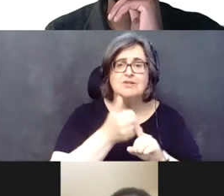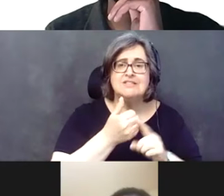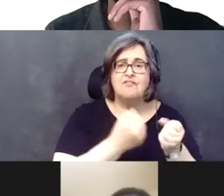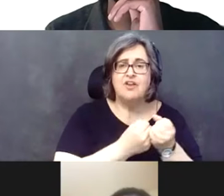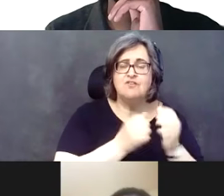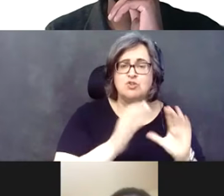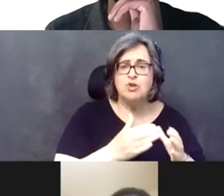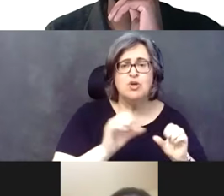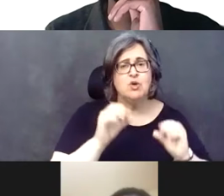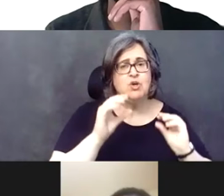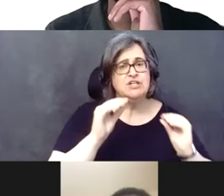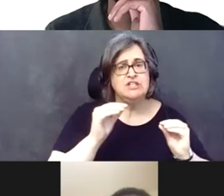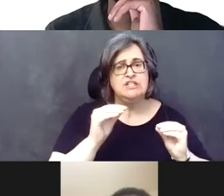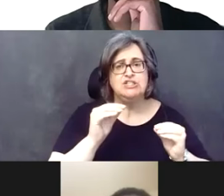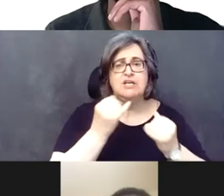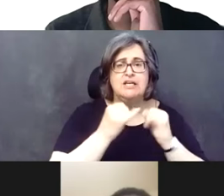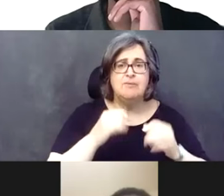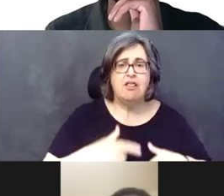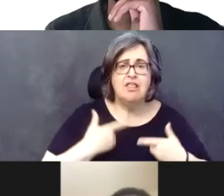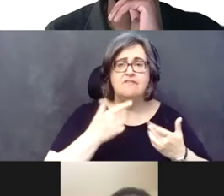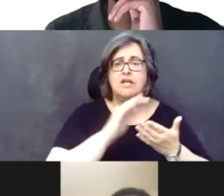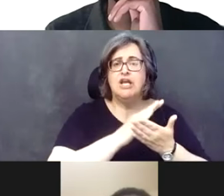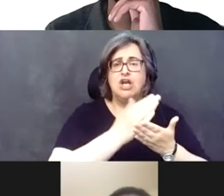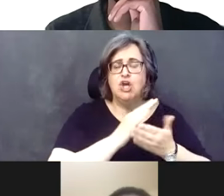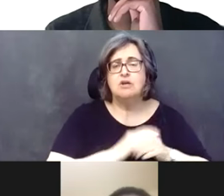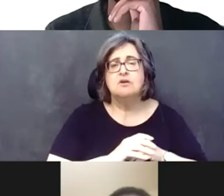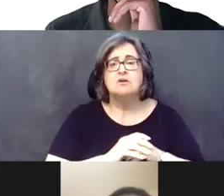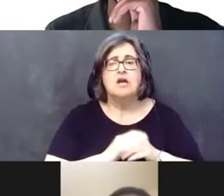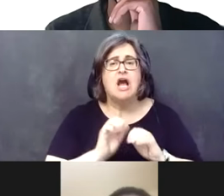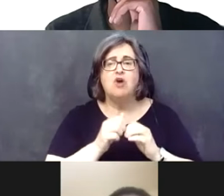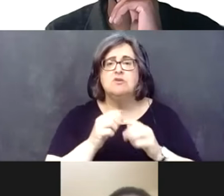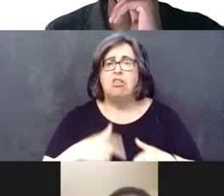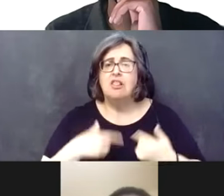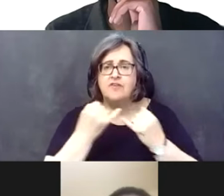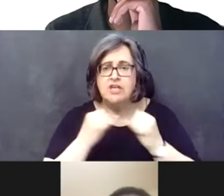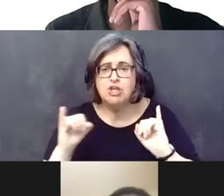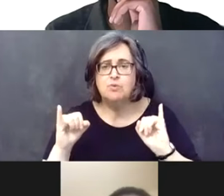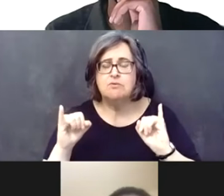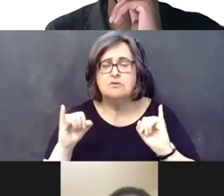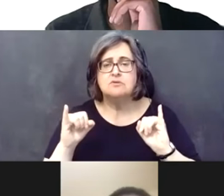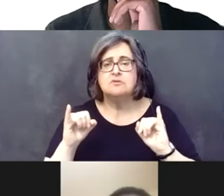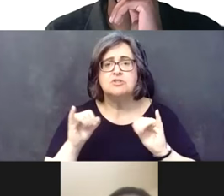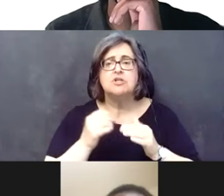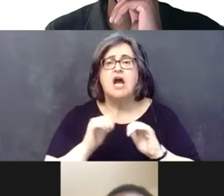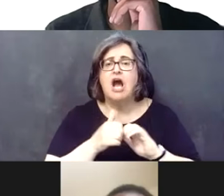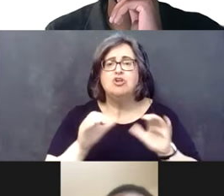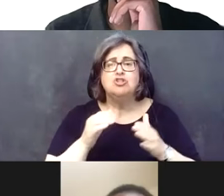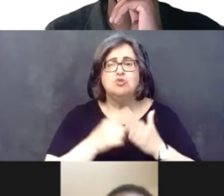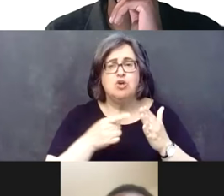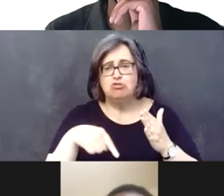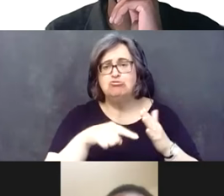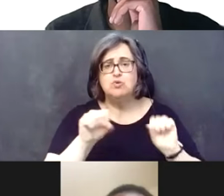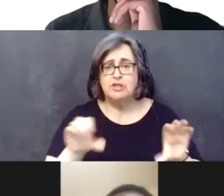like independent living or cooking. You could teach skills how to live on your own, or even how to do what you want to do. That's what I think is